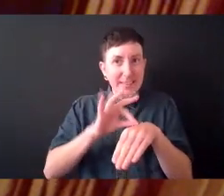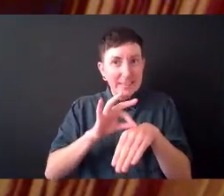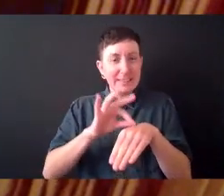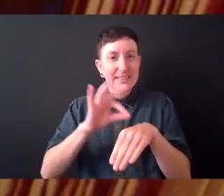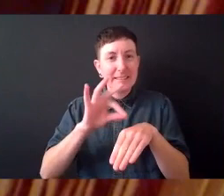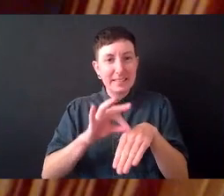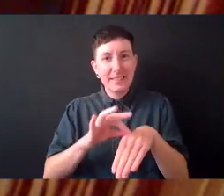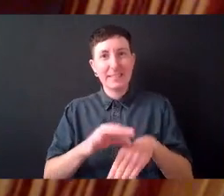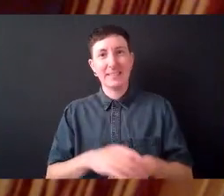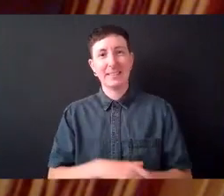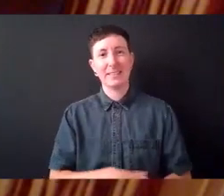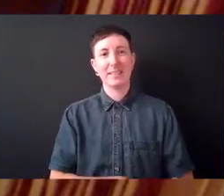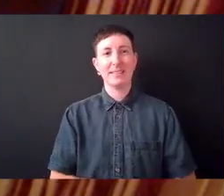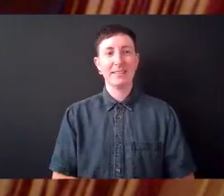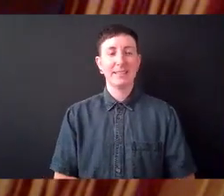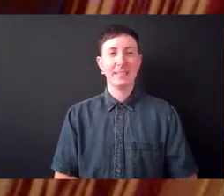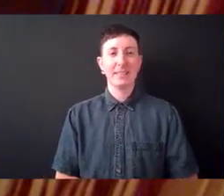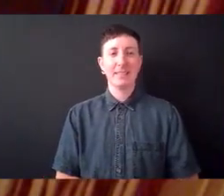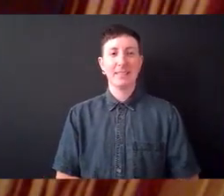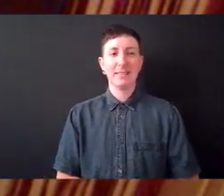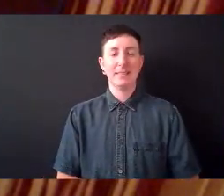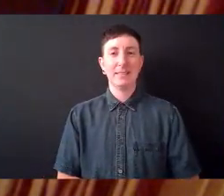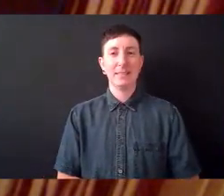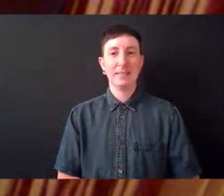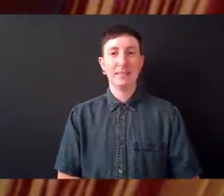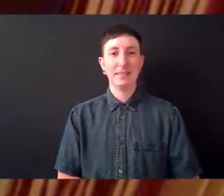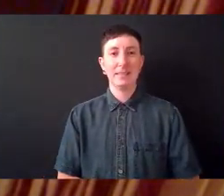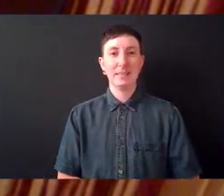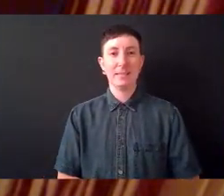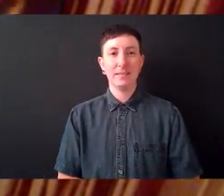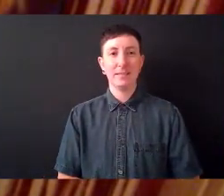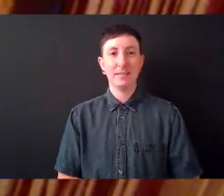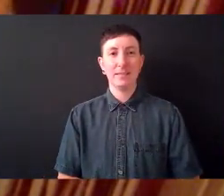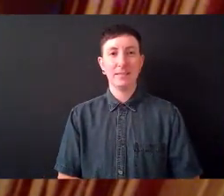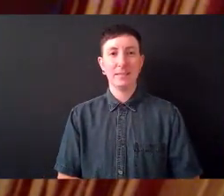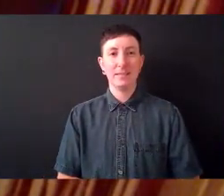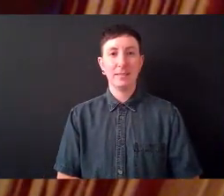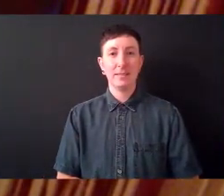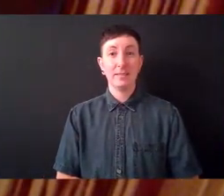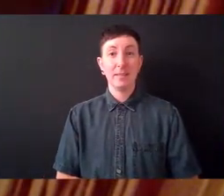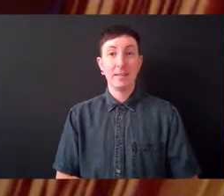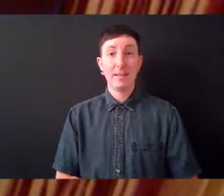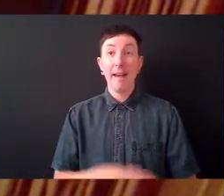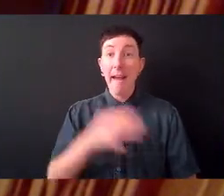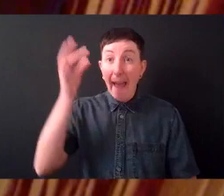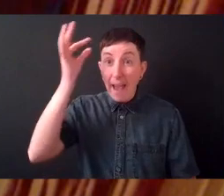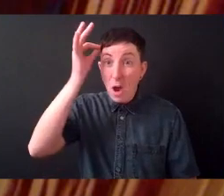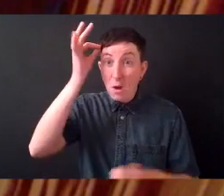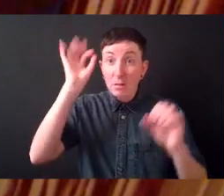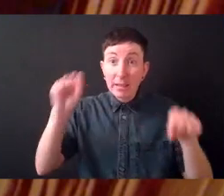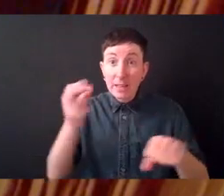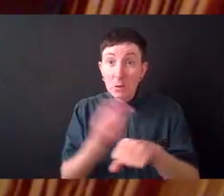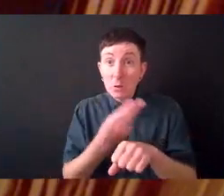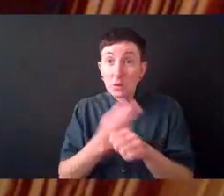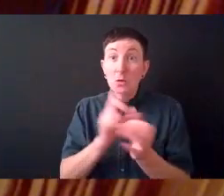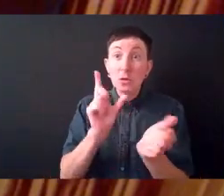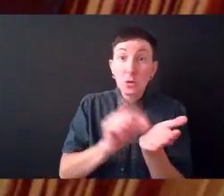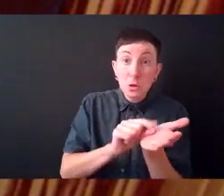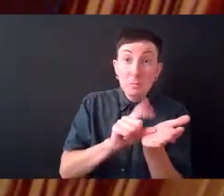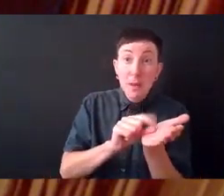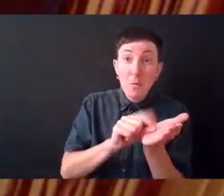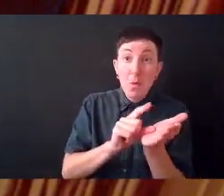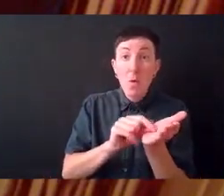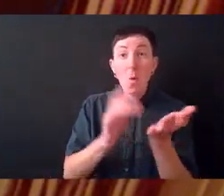So again, you could use construction paper for this. You could even use newspaper or some string would be